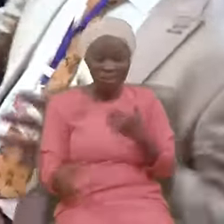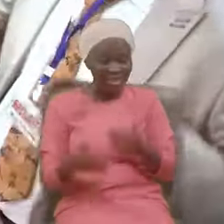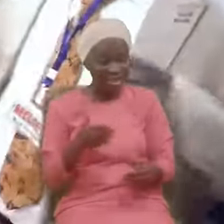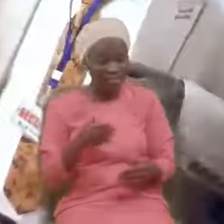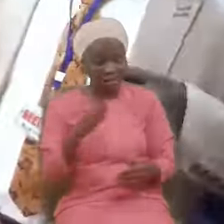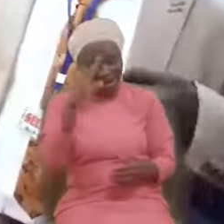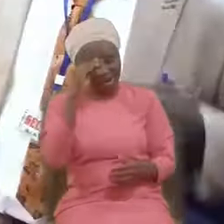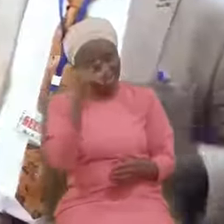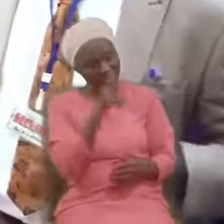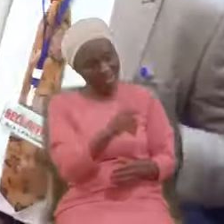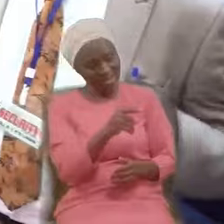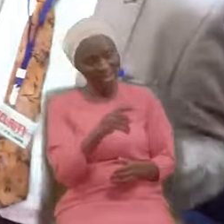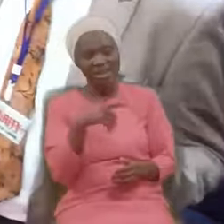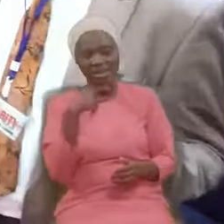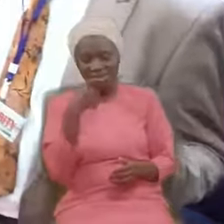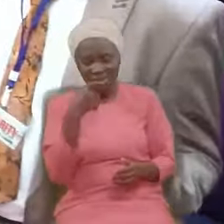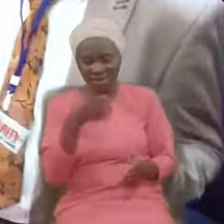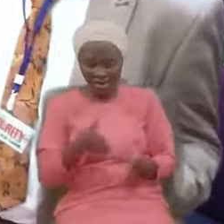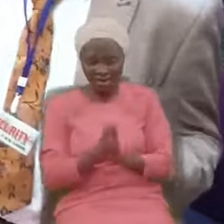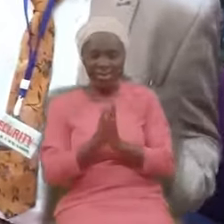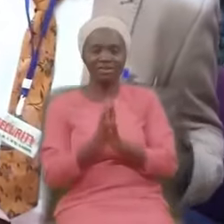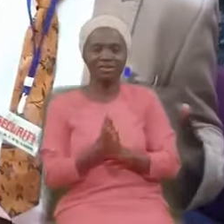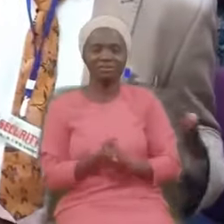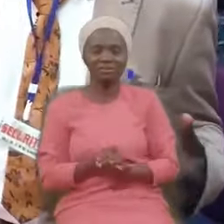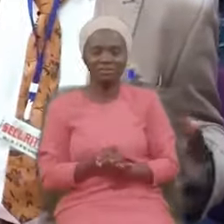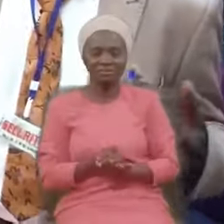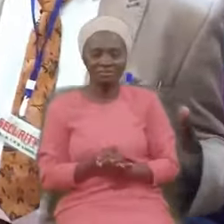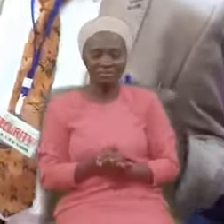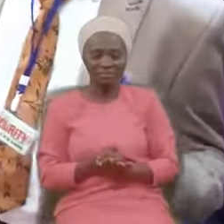whatsoever he says.